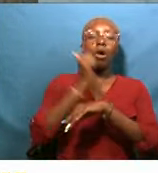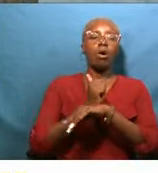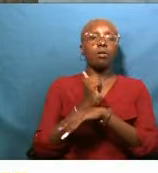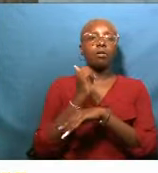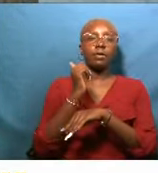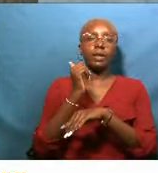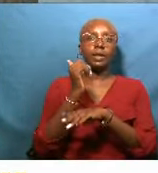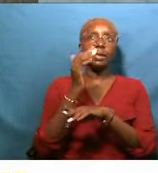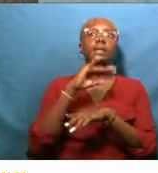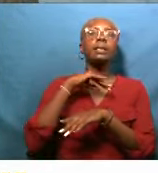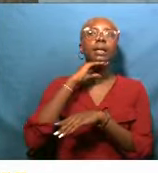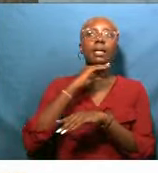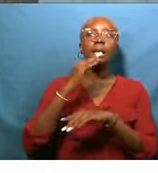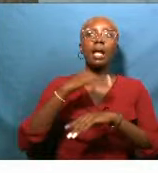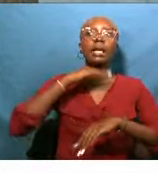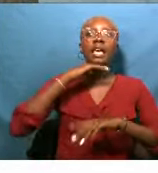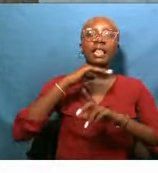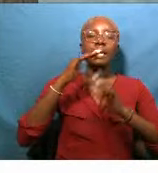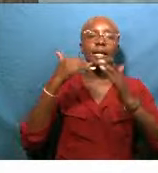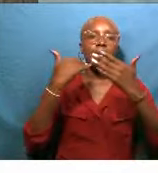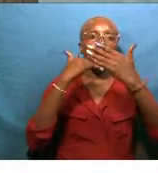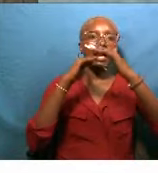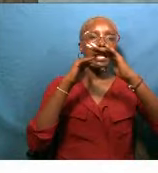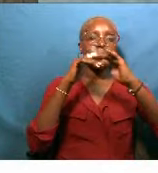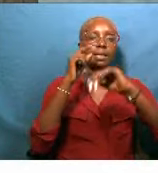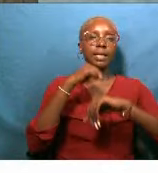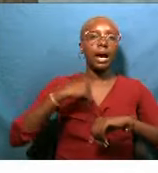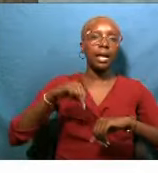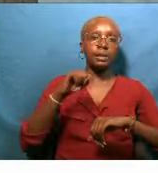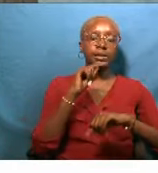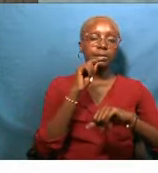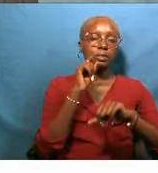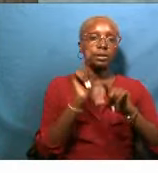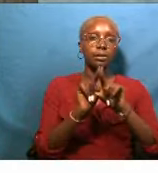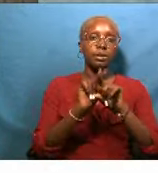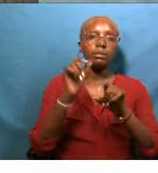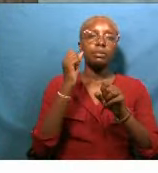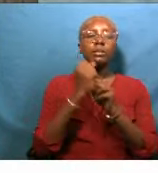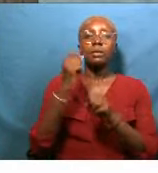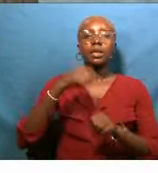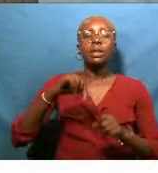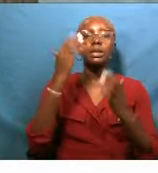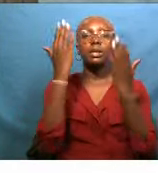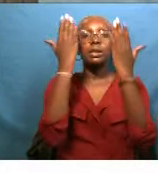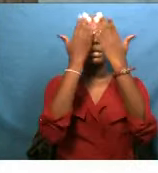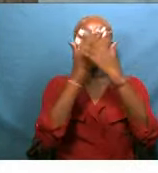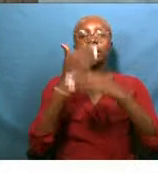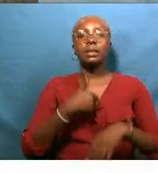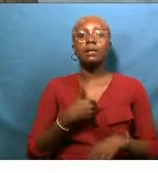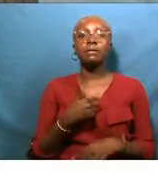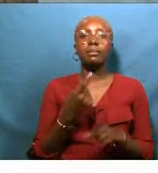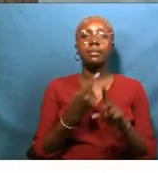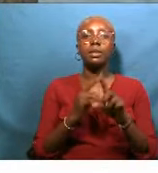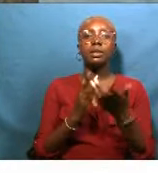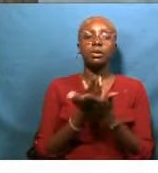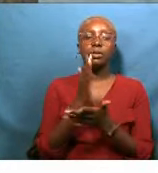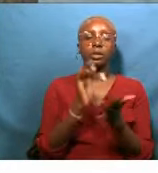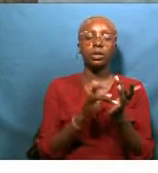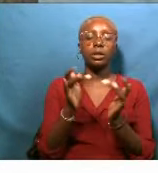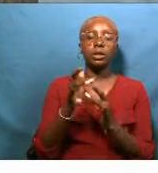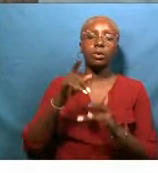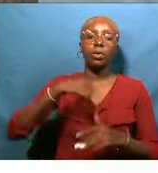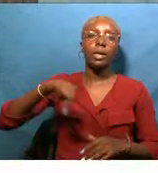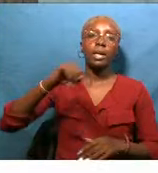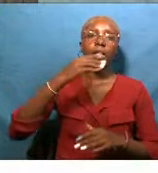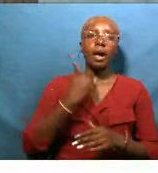limiting thing that sends us into total darkness. But because Christ was raised from the dead, now we have